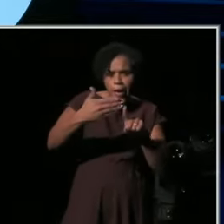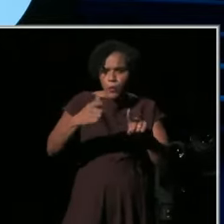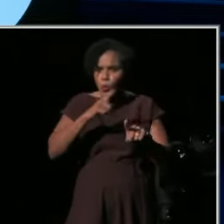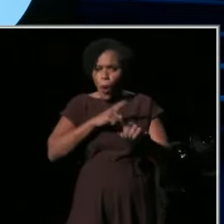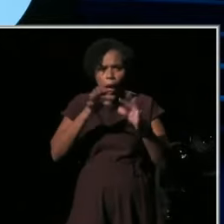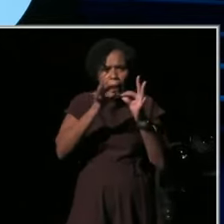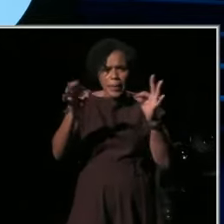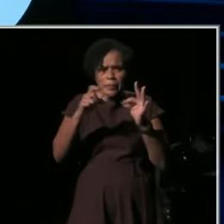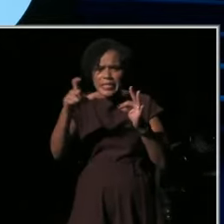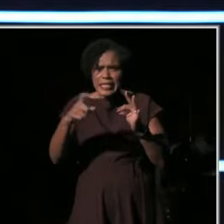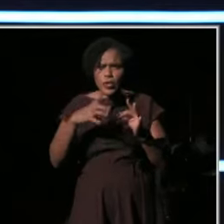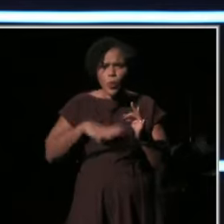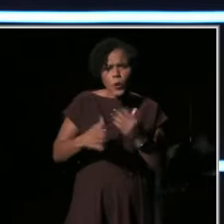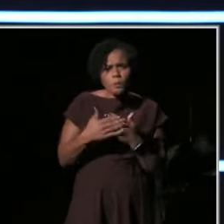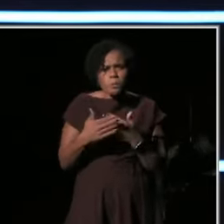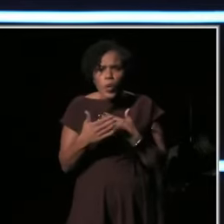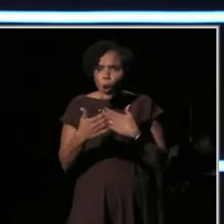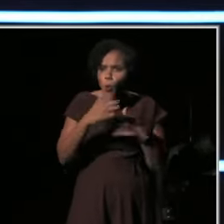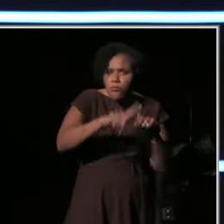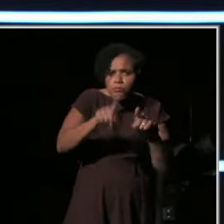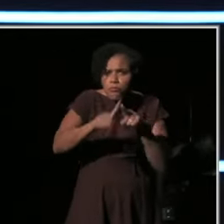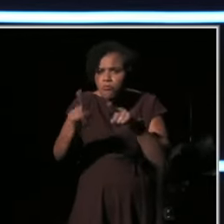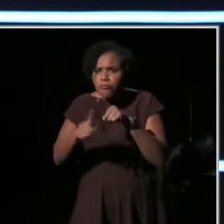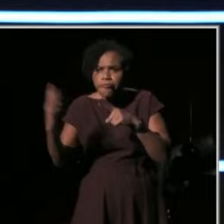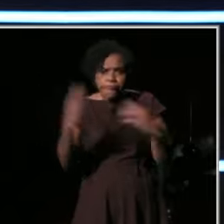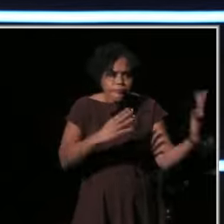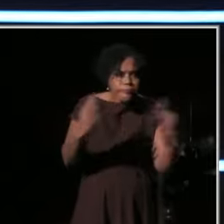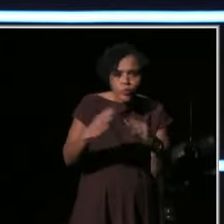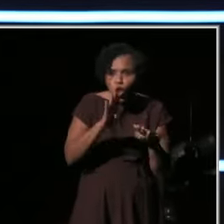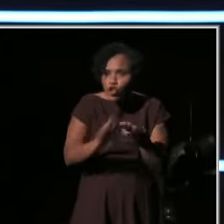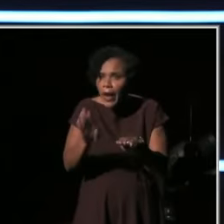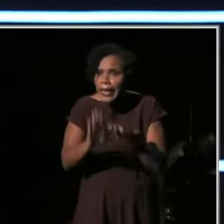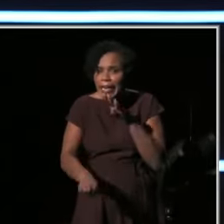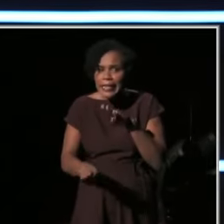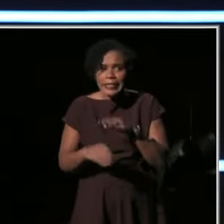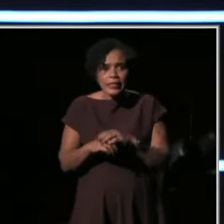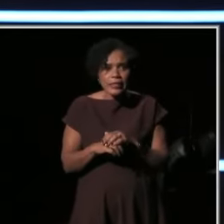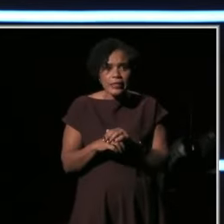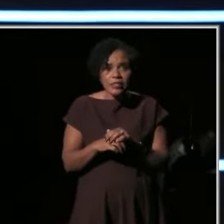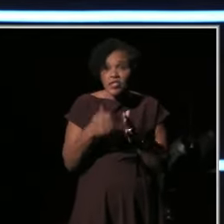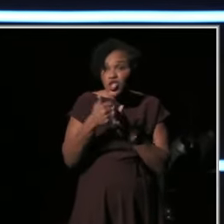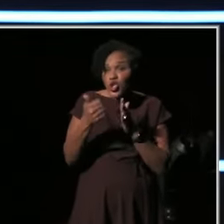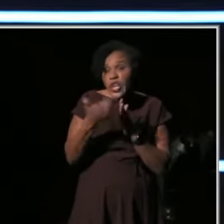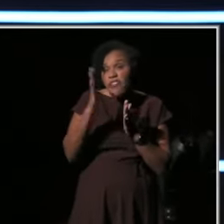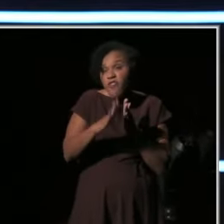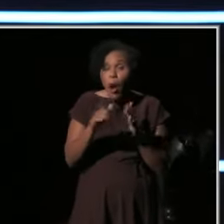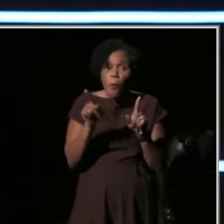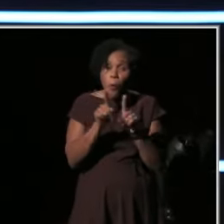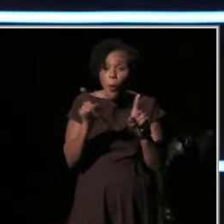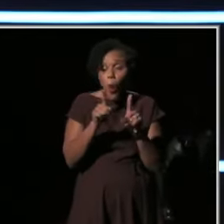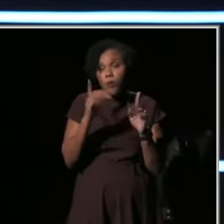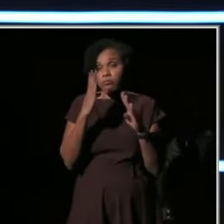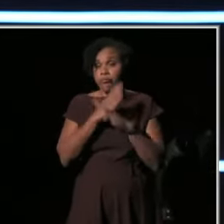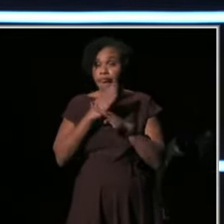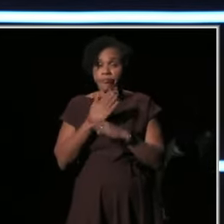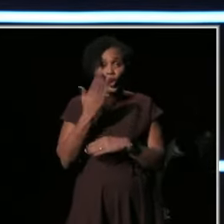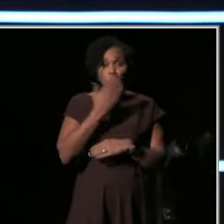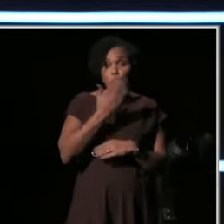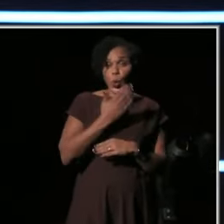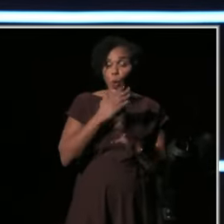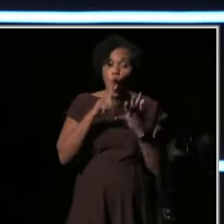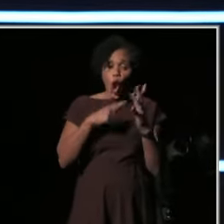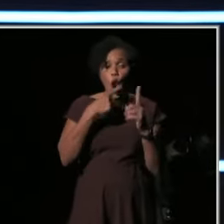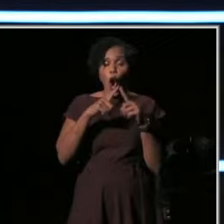its intake of news trainees. They were no longer going to be almost exclusively public school, almost exclusively